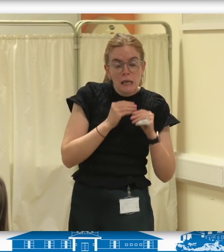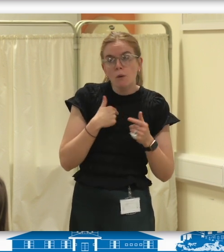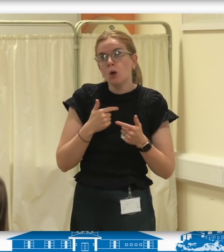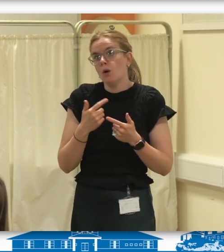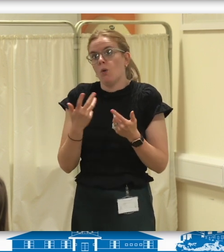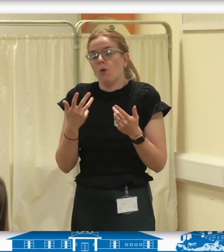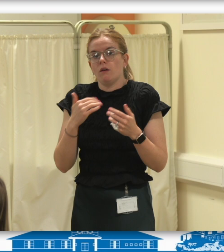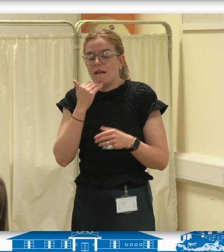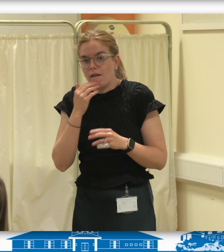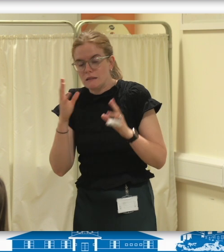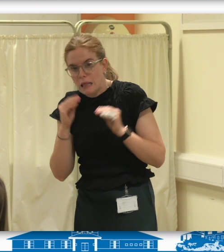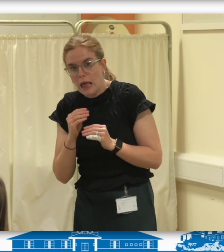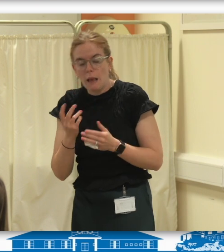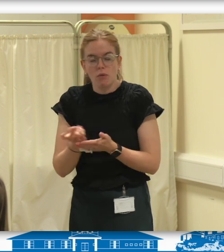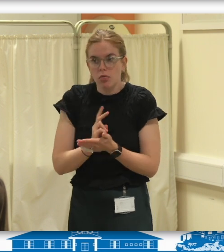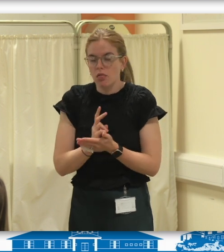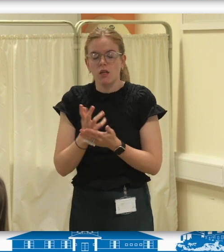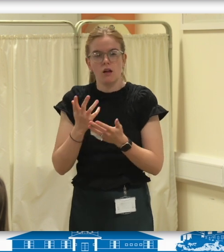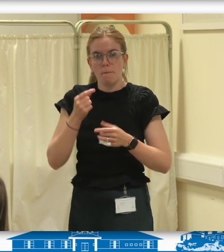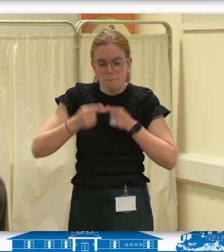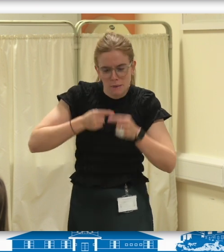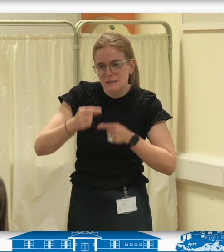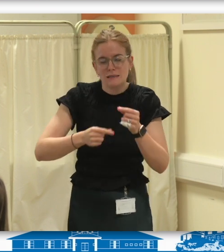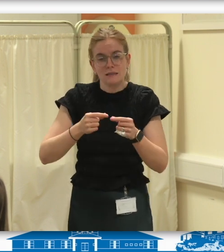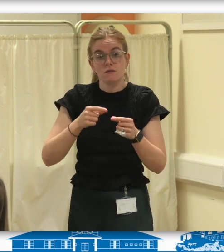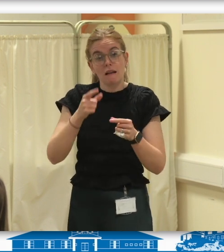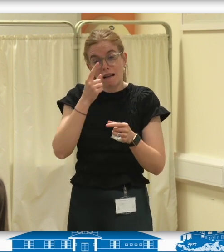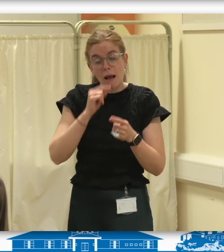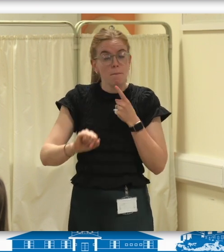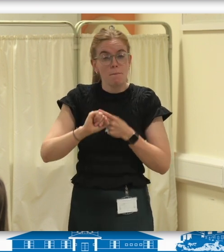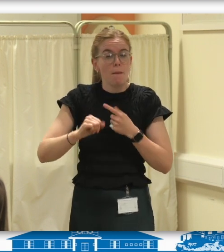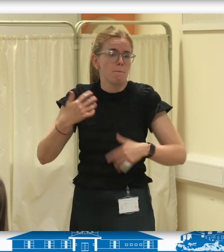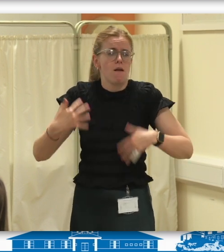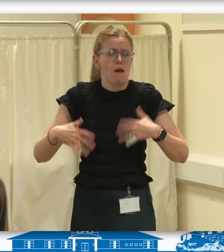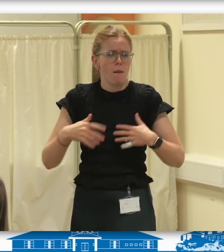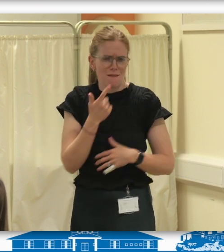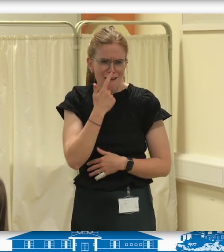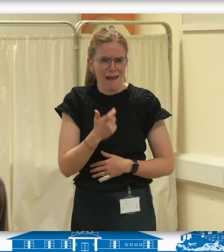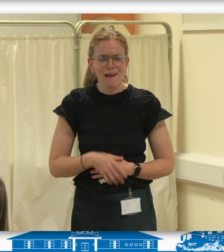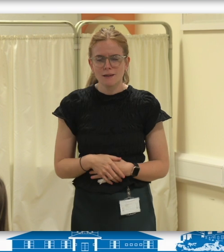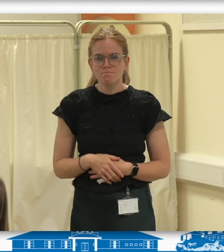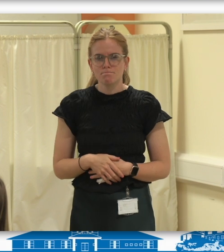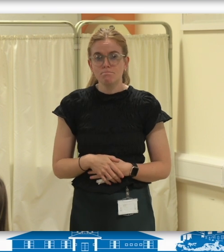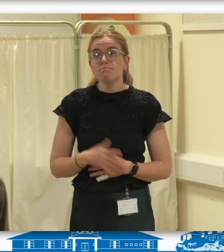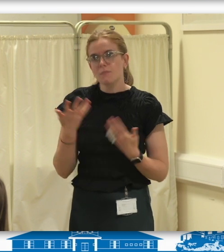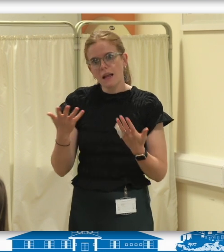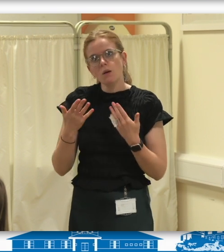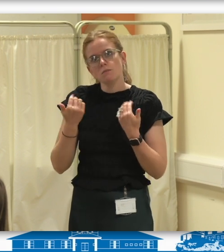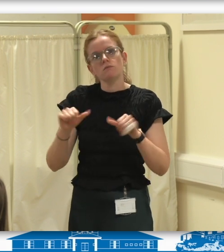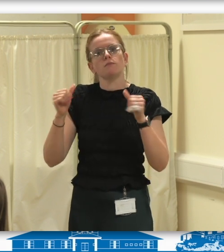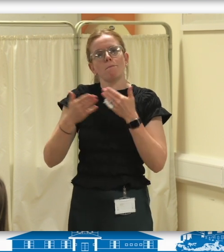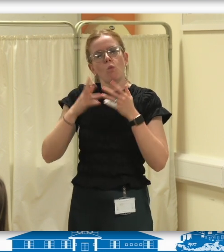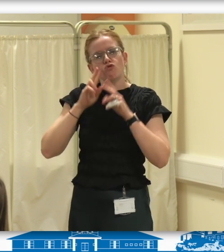wrong times, all of which can be harmful and dysregulatory. There's more and more research affirming the